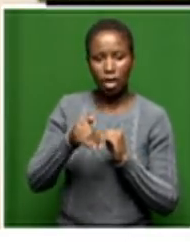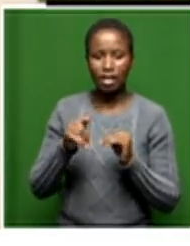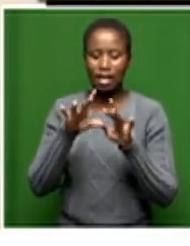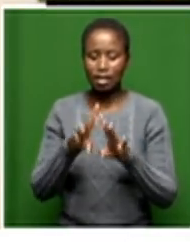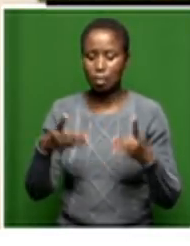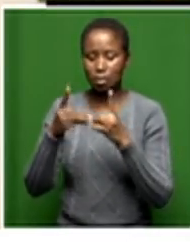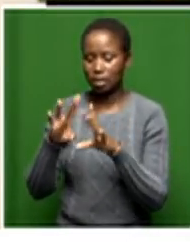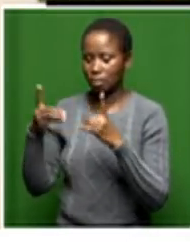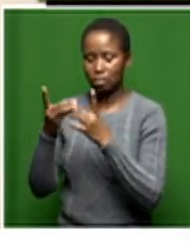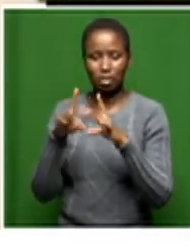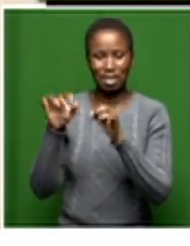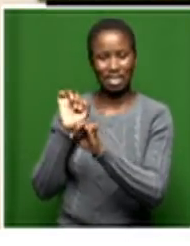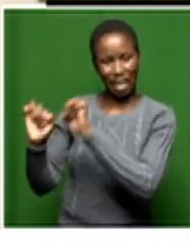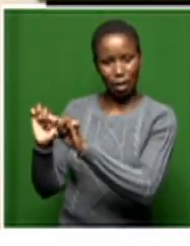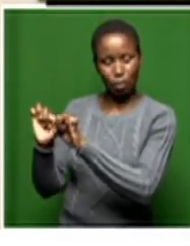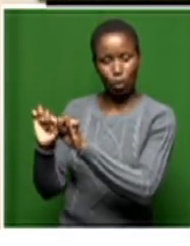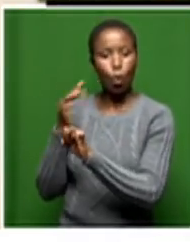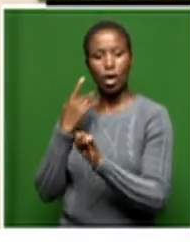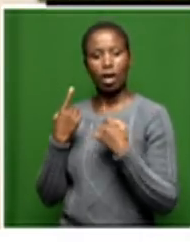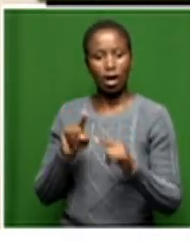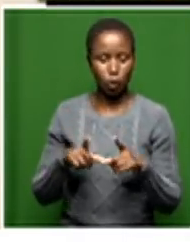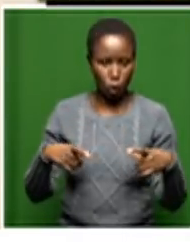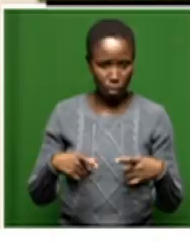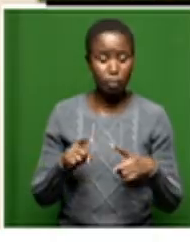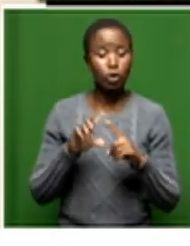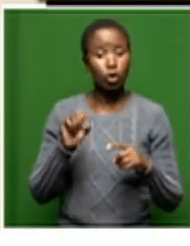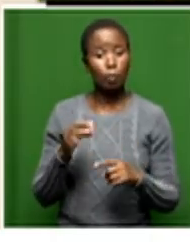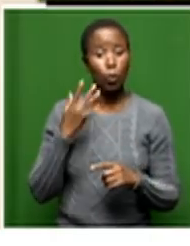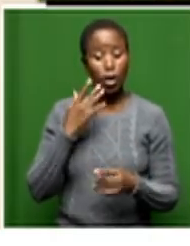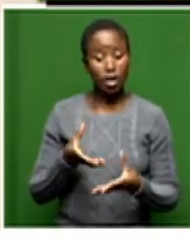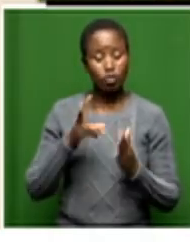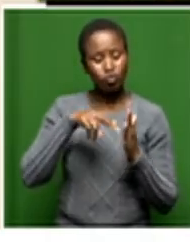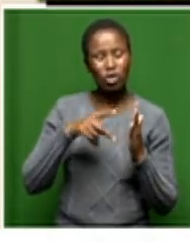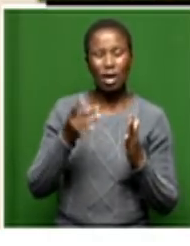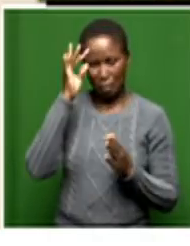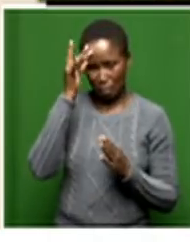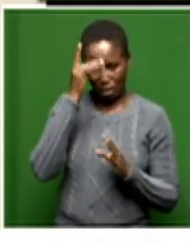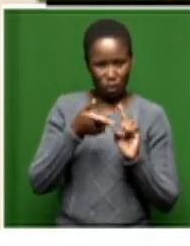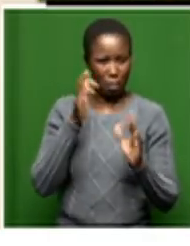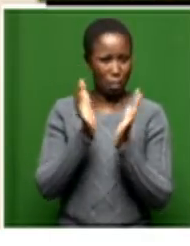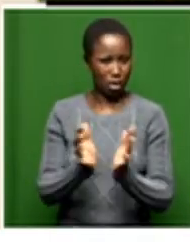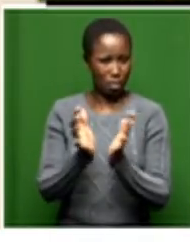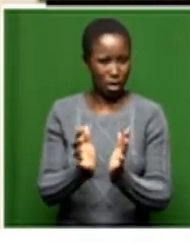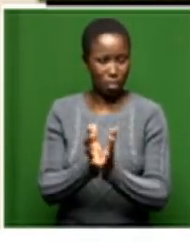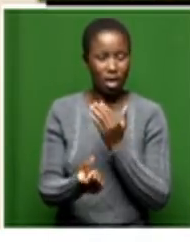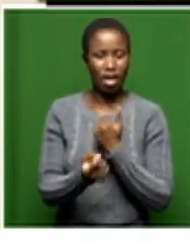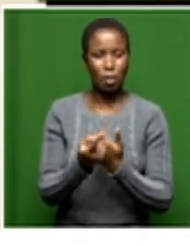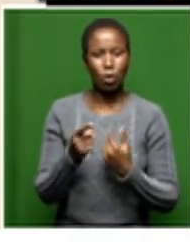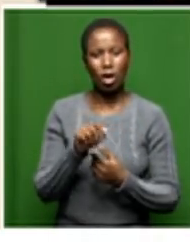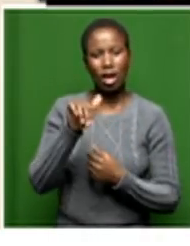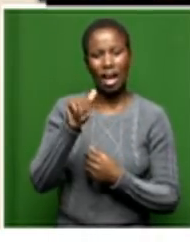departments when they appear before committees. If one were to go back to the minutes of the meetings of the many ad hoc committees that took place in the